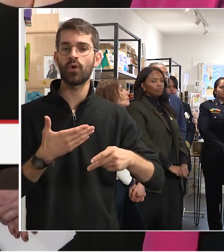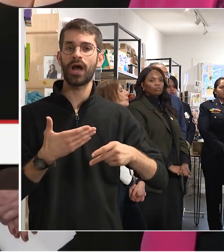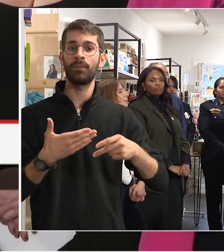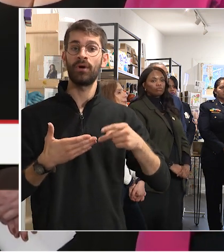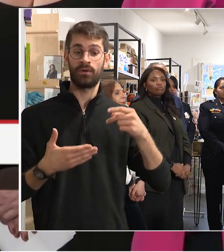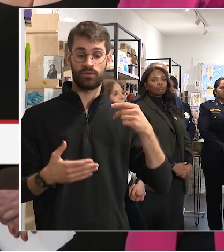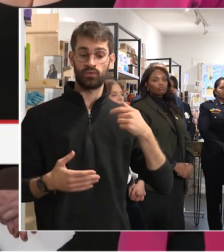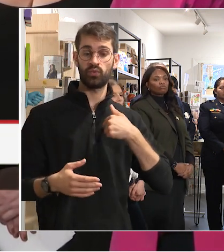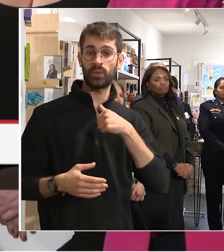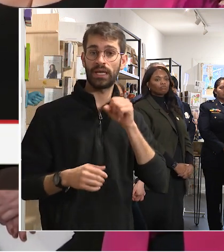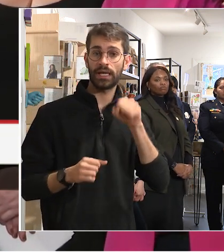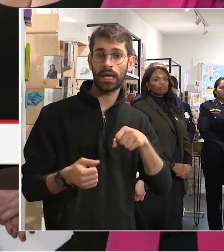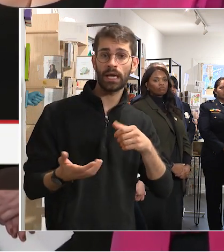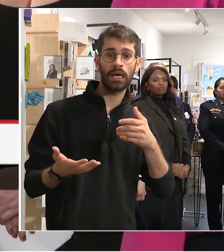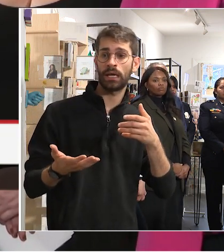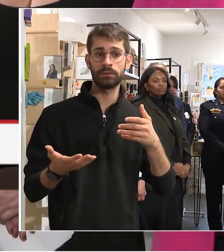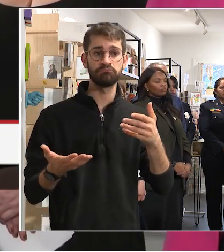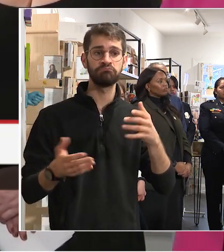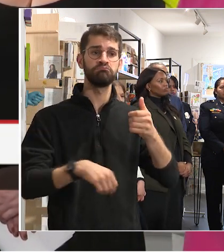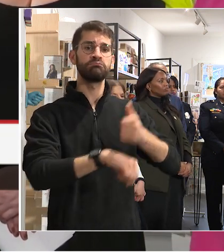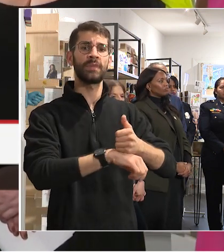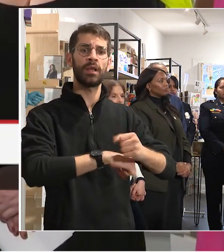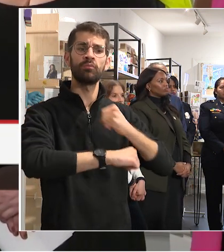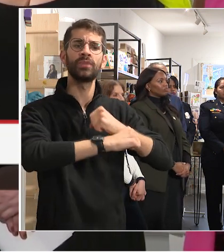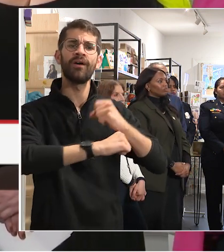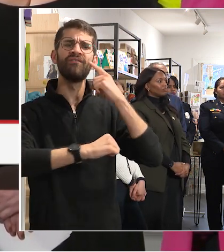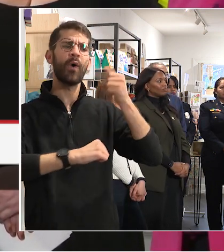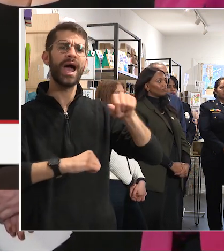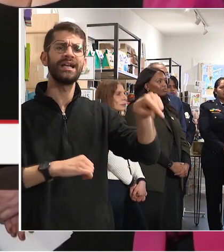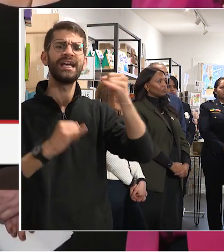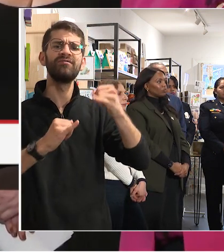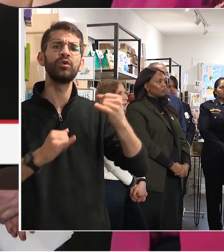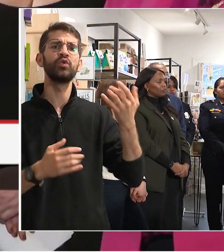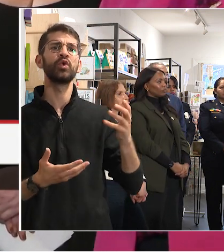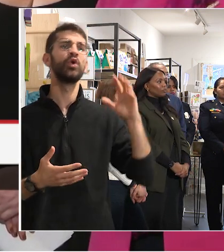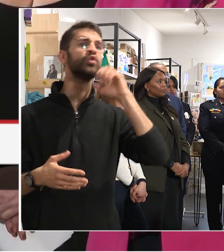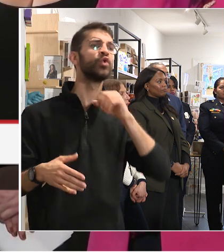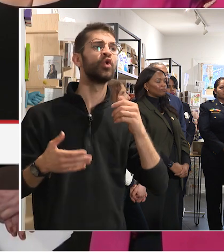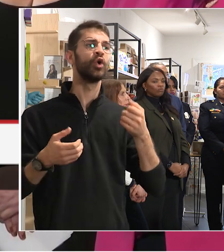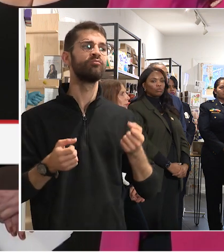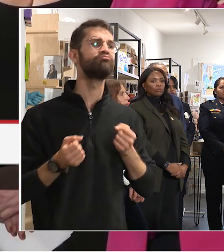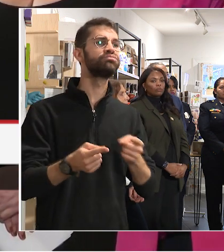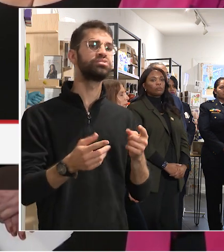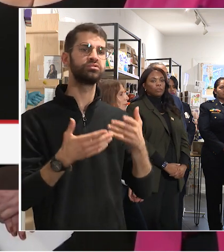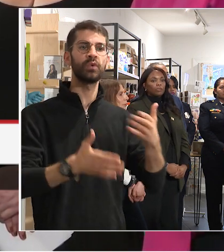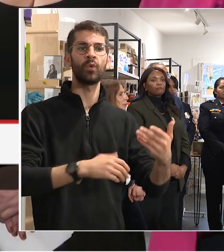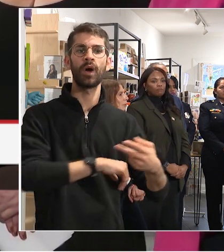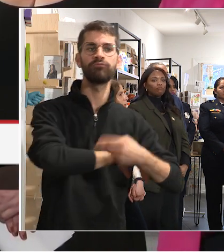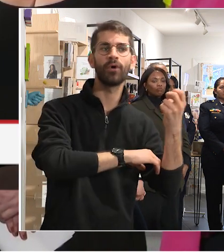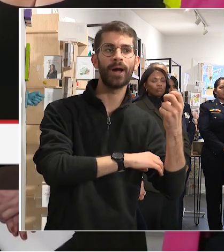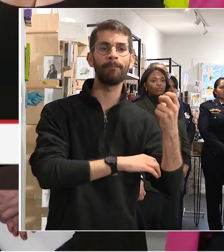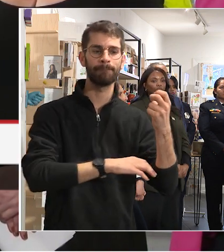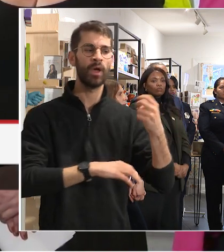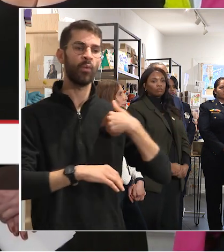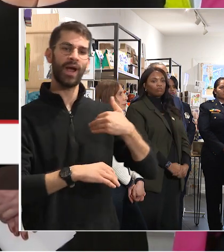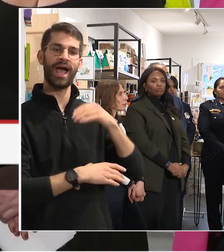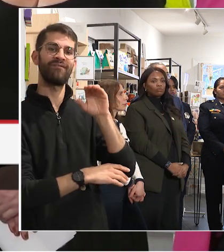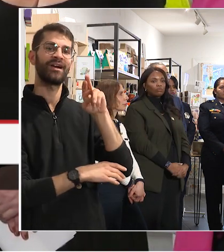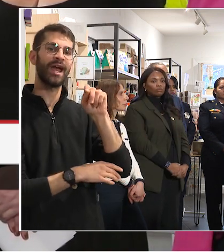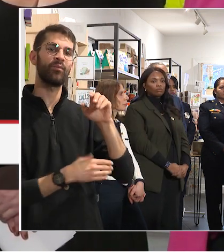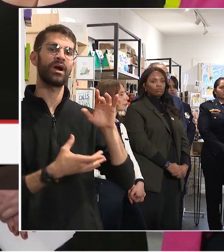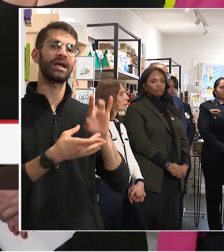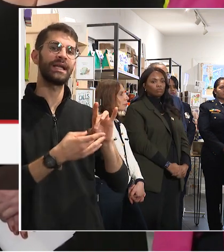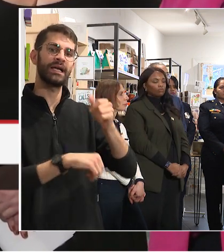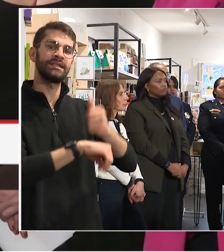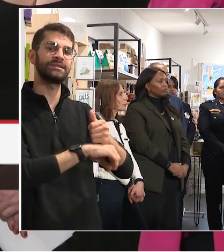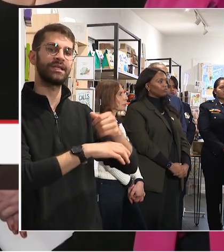there anticipating committing crimes, that when your camera is activated, we can immediately get resources here. That has been the technology